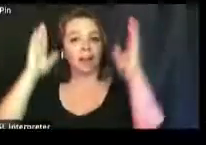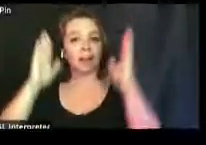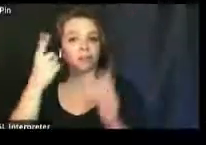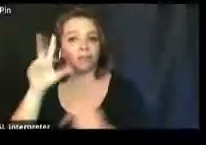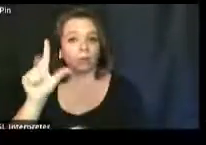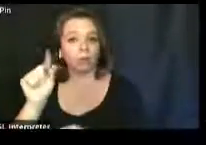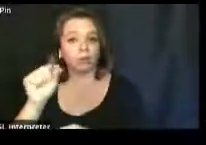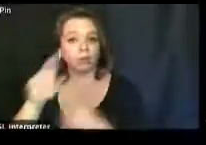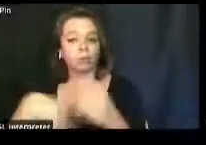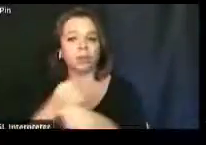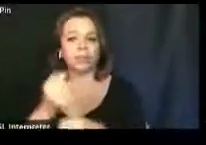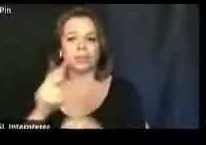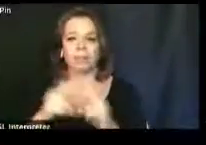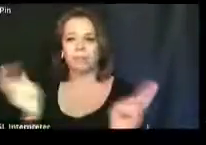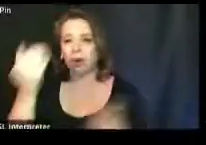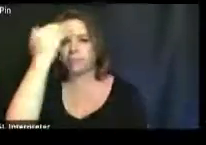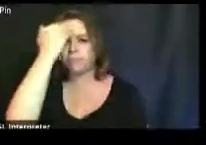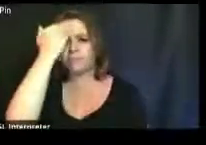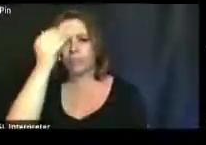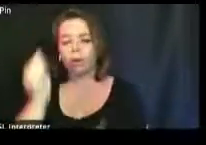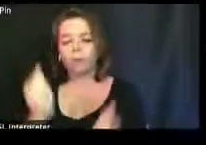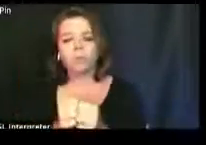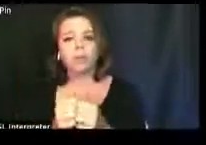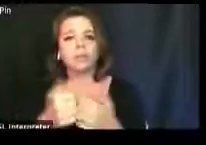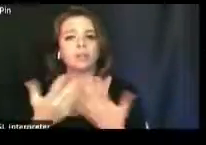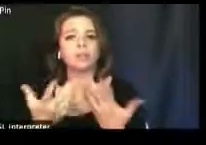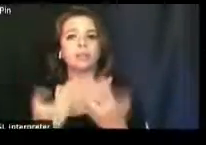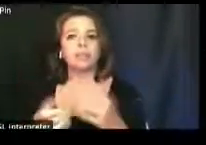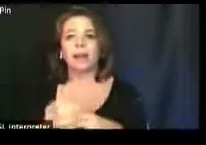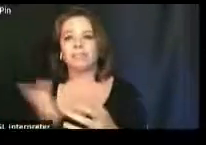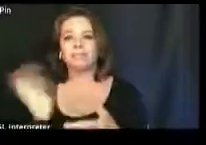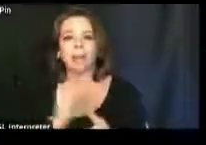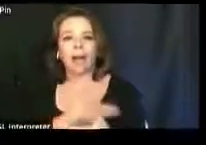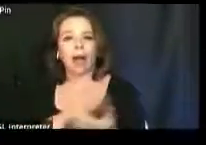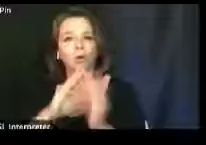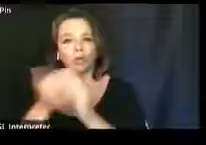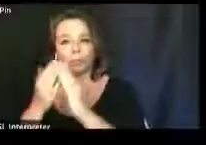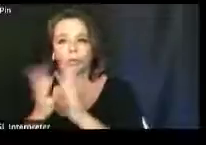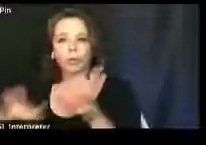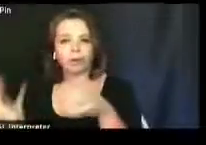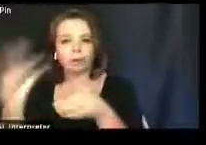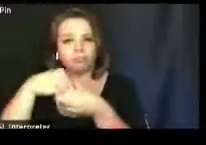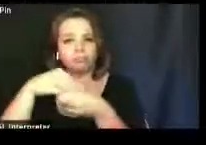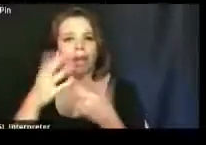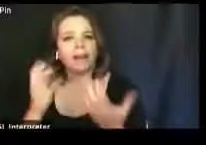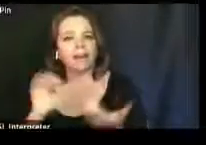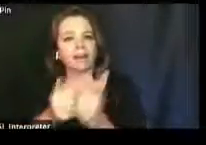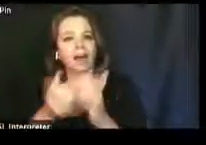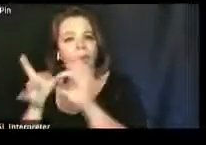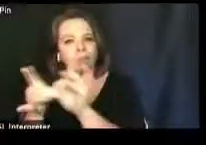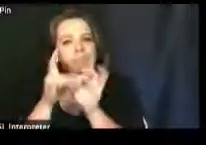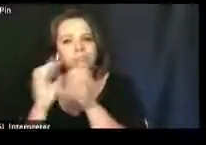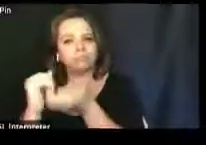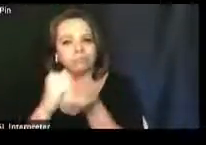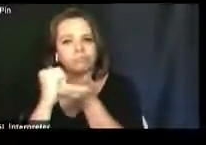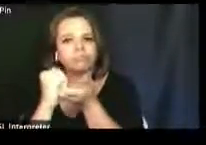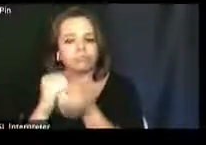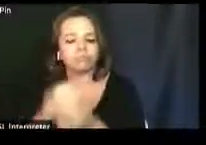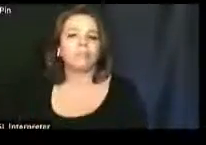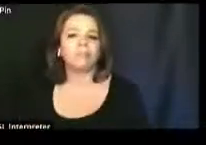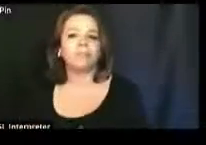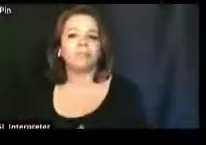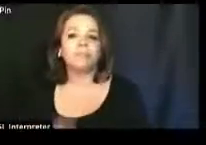And so I'm very familiar with the makeup of our community and what ties us together. And it is